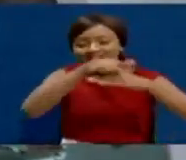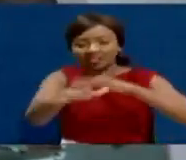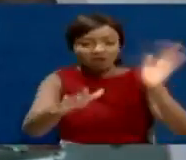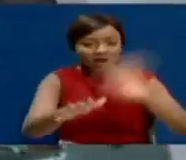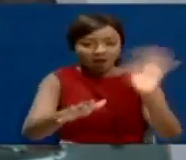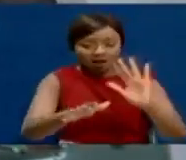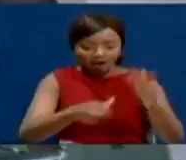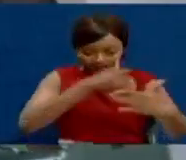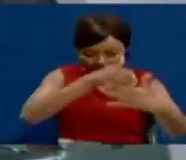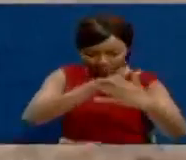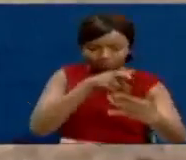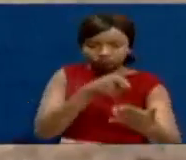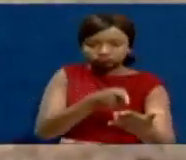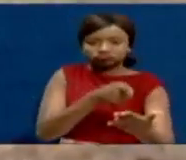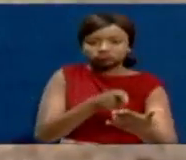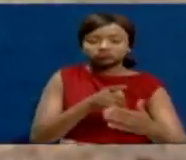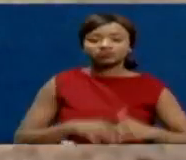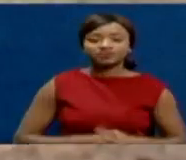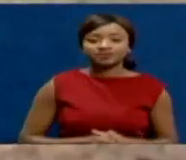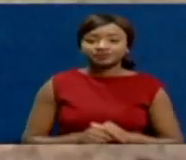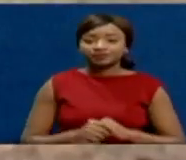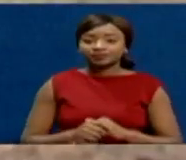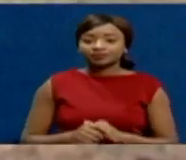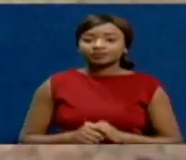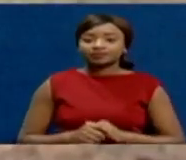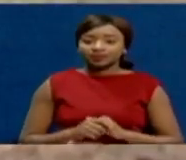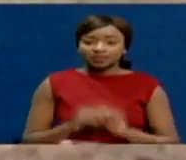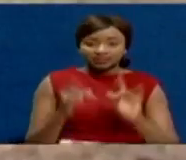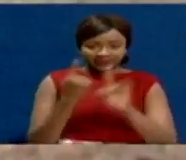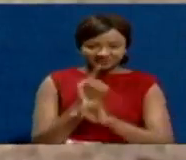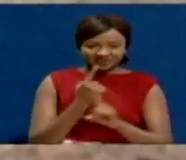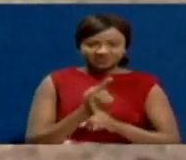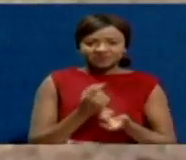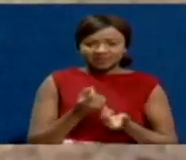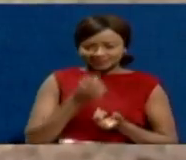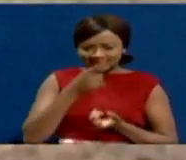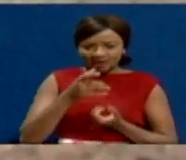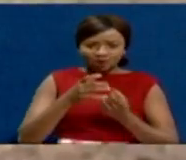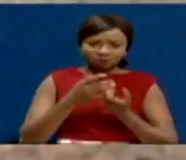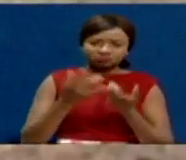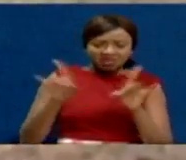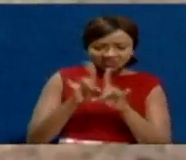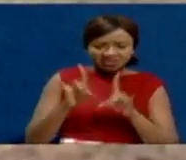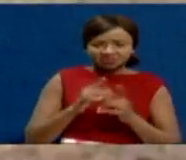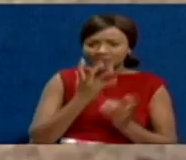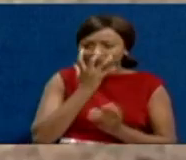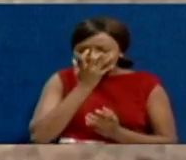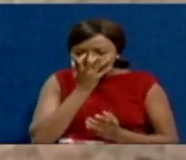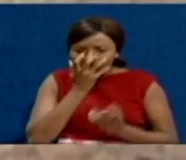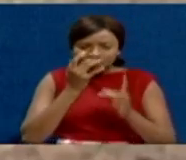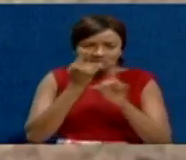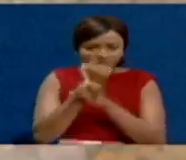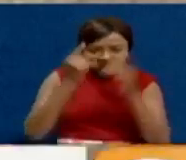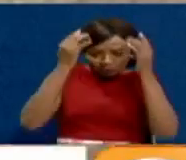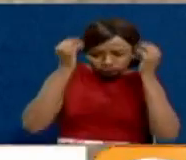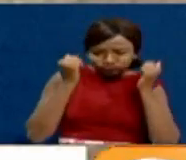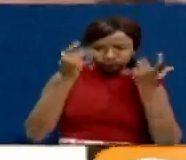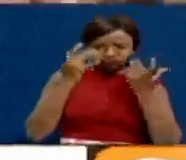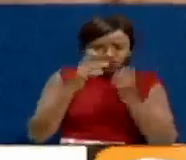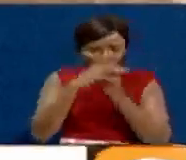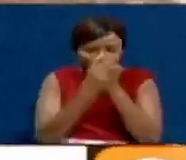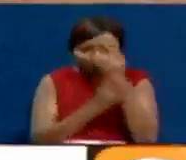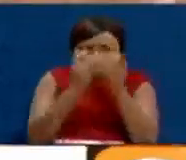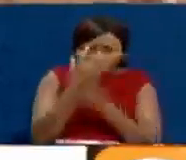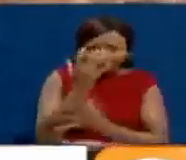you know, other neighboring countries. Distribution of handheld sprayers together with protective gear has been done in the three counties.